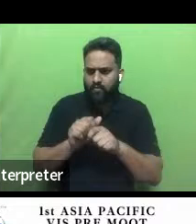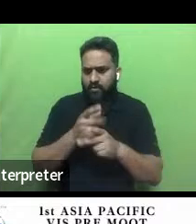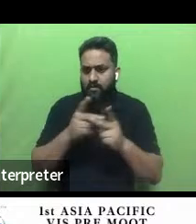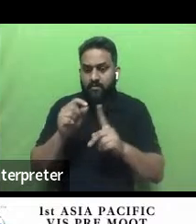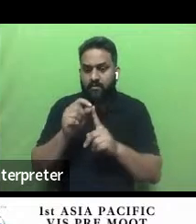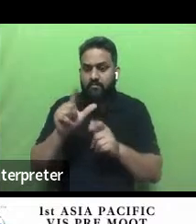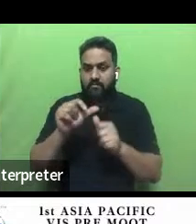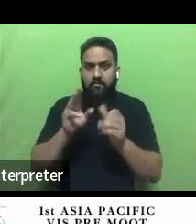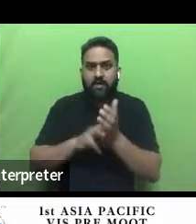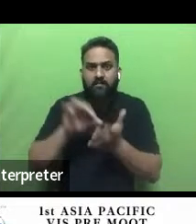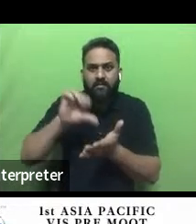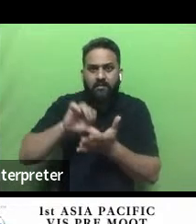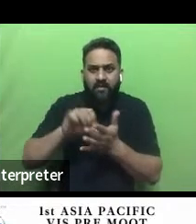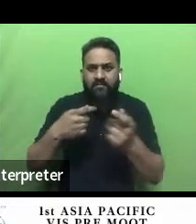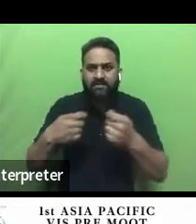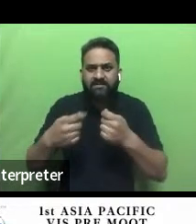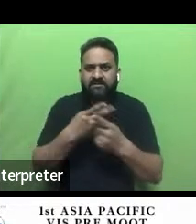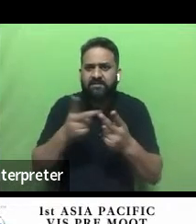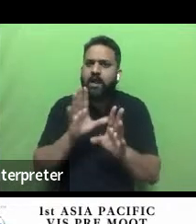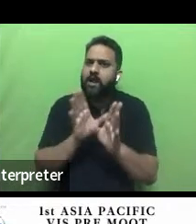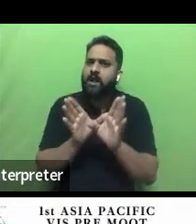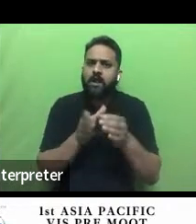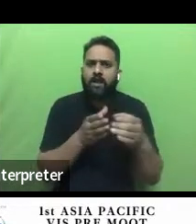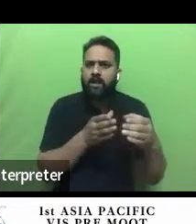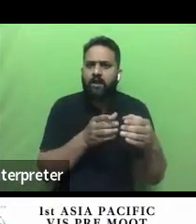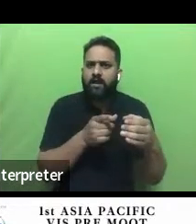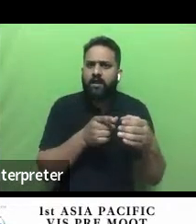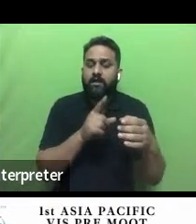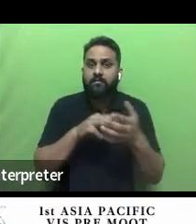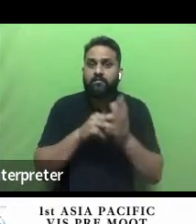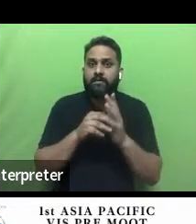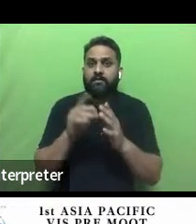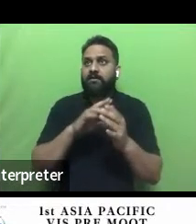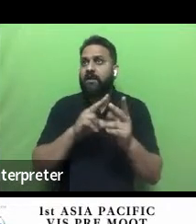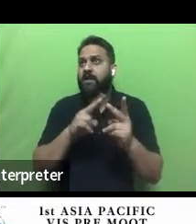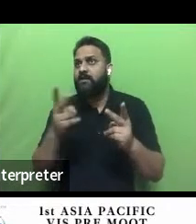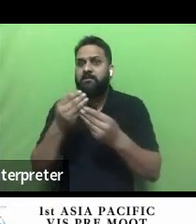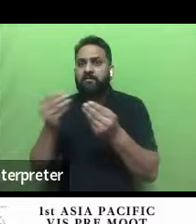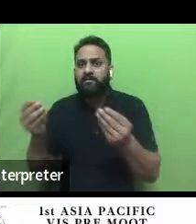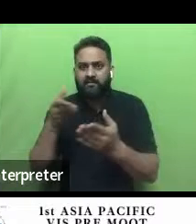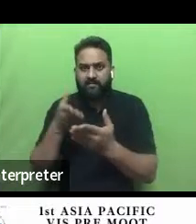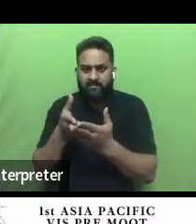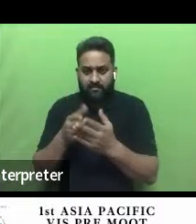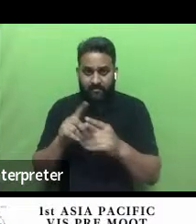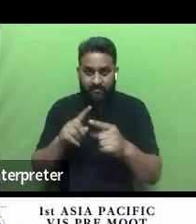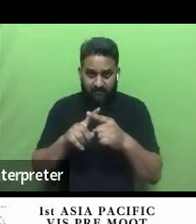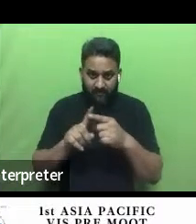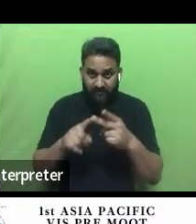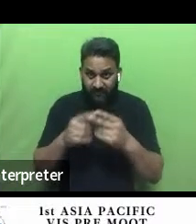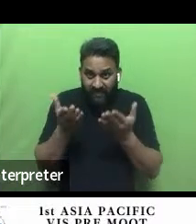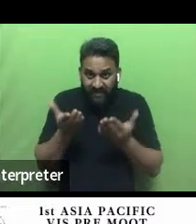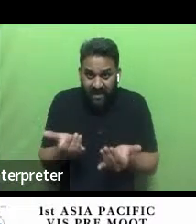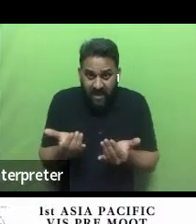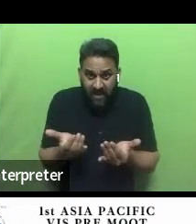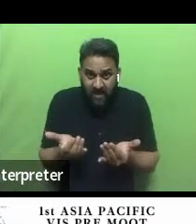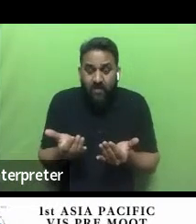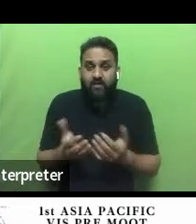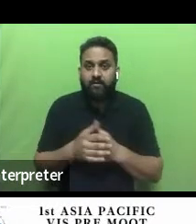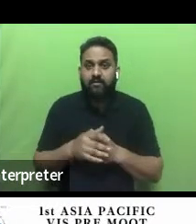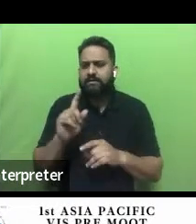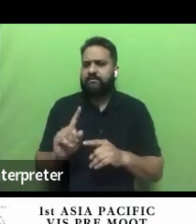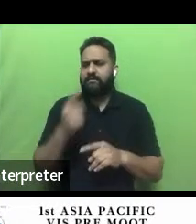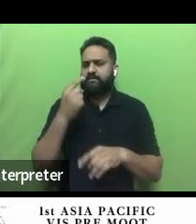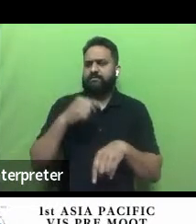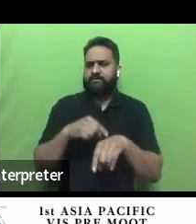business without any interference from the Southern Commodities. Additionally, in the present case, this is the first instance